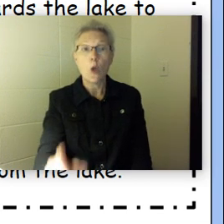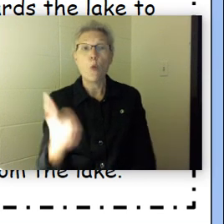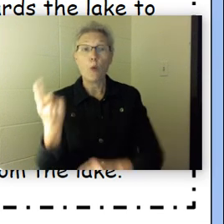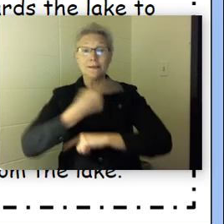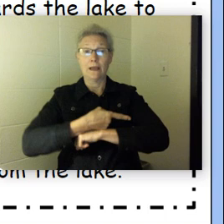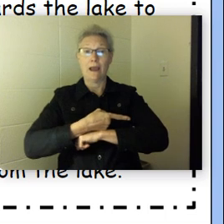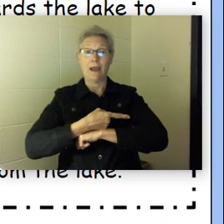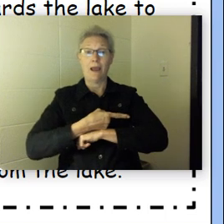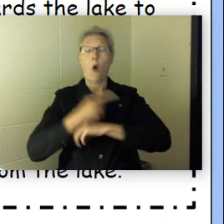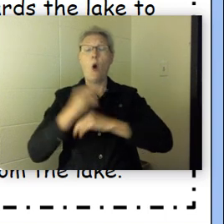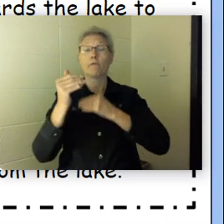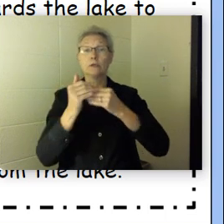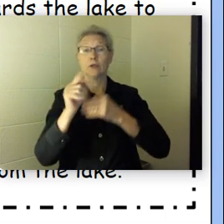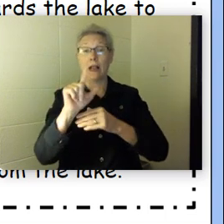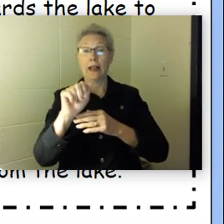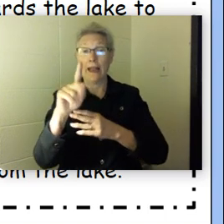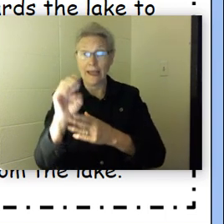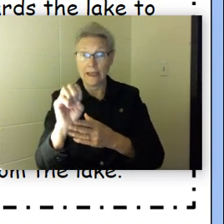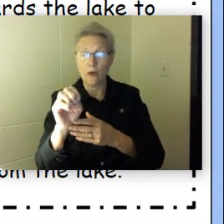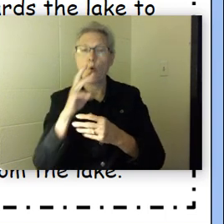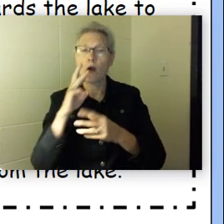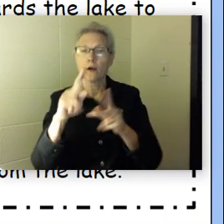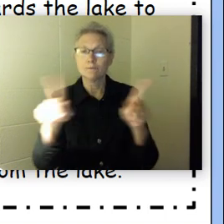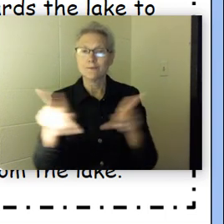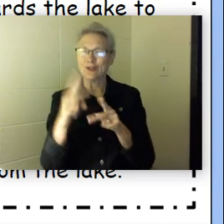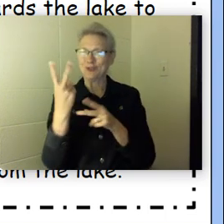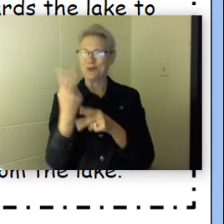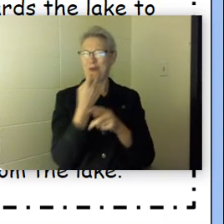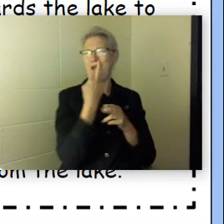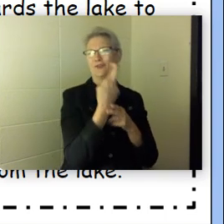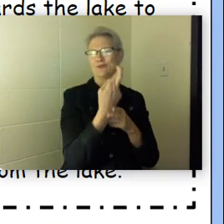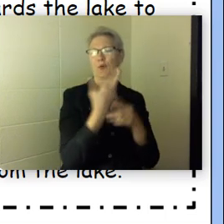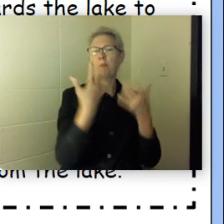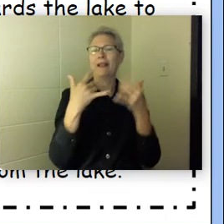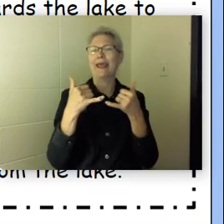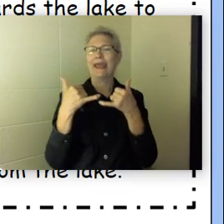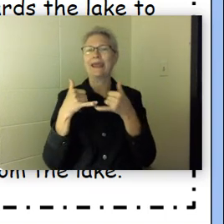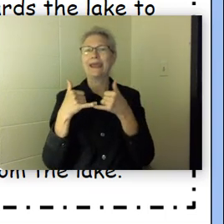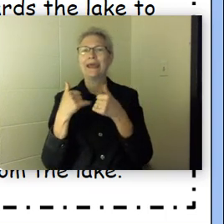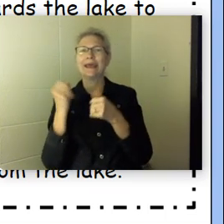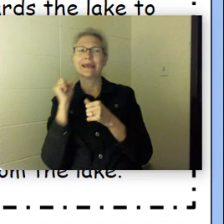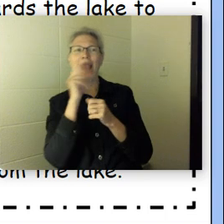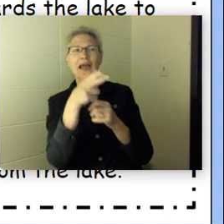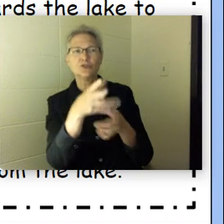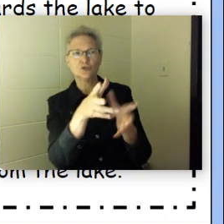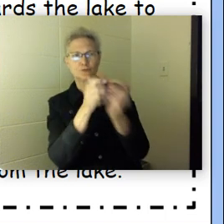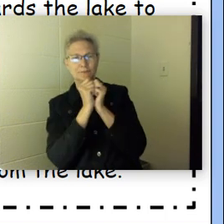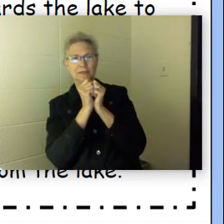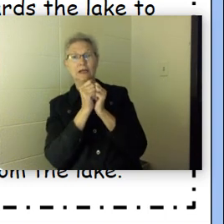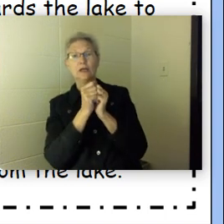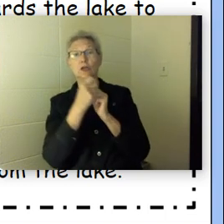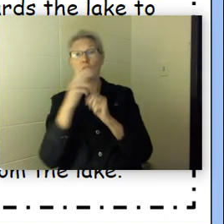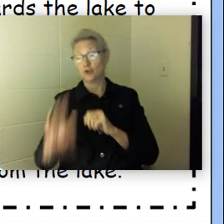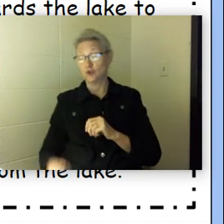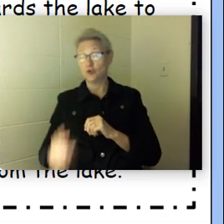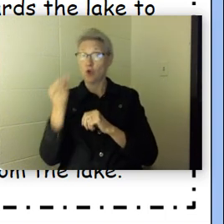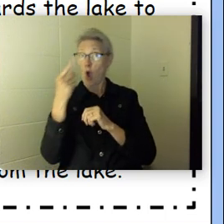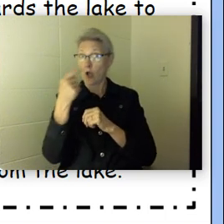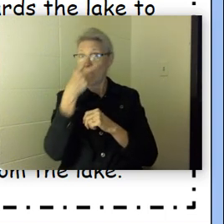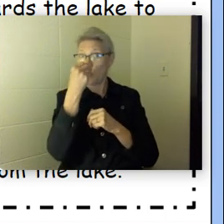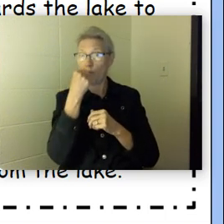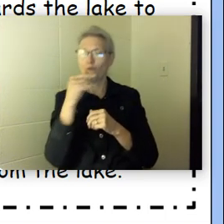One day, off near a lake, two best friends were playing catch. Dog and Wolf were very similar and really enjoyed playing with